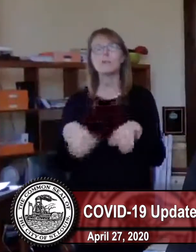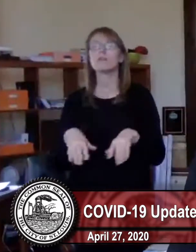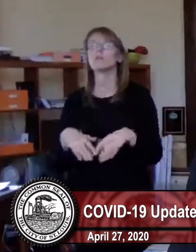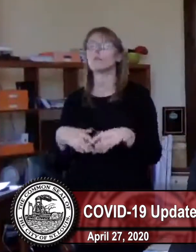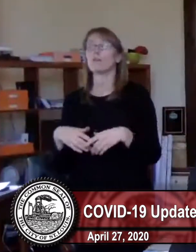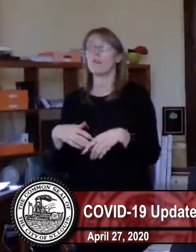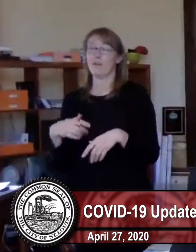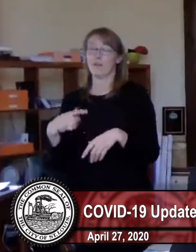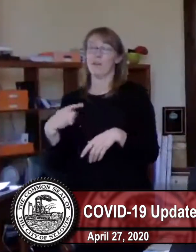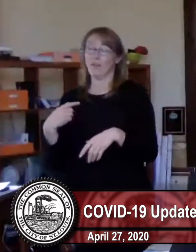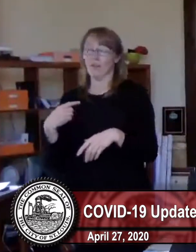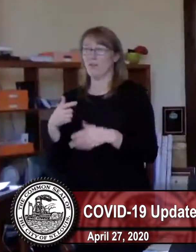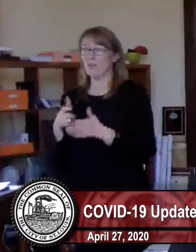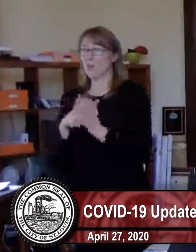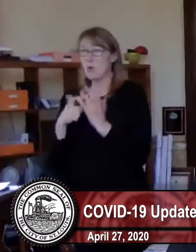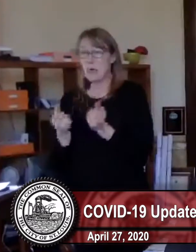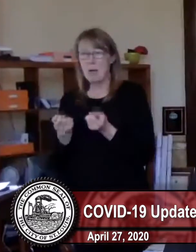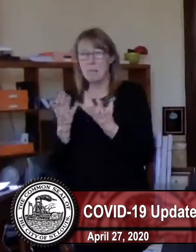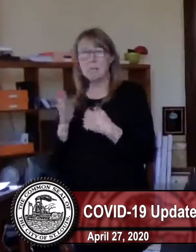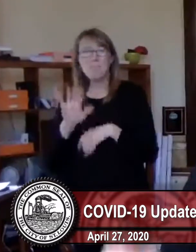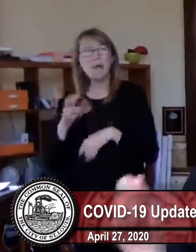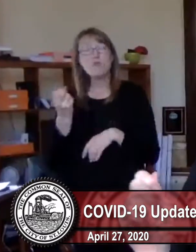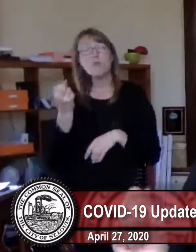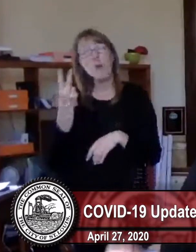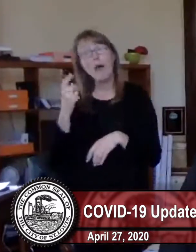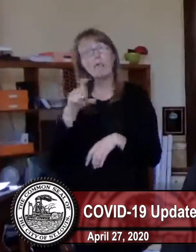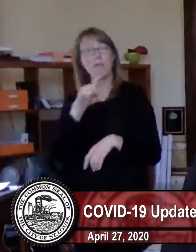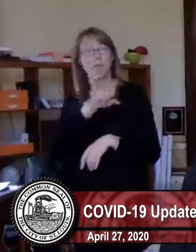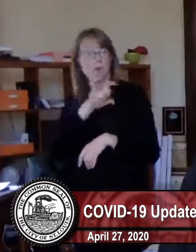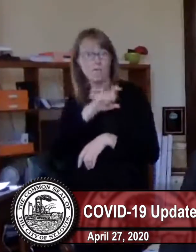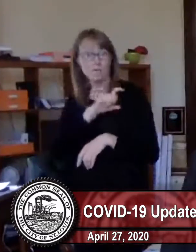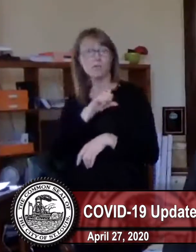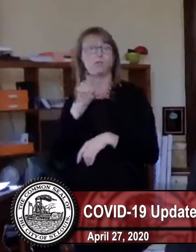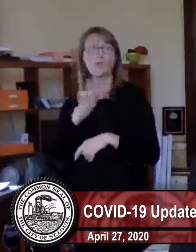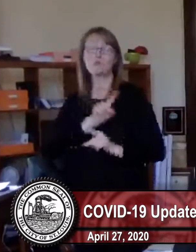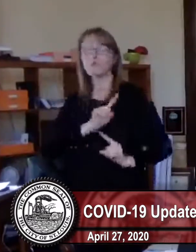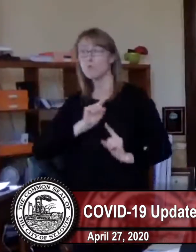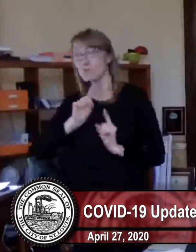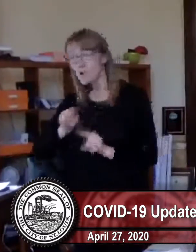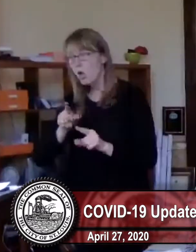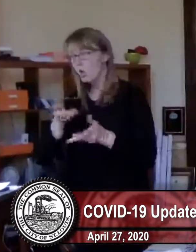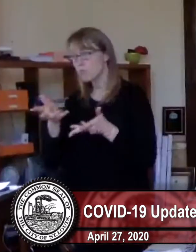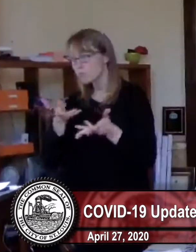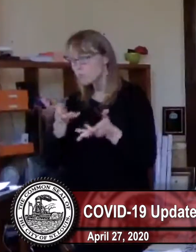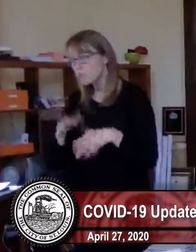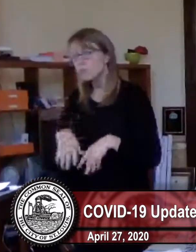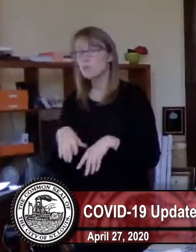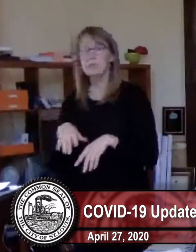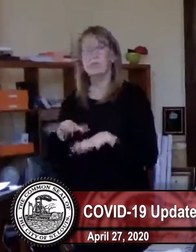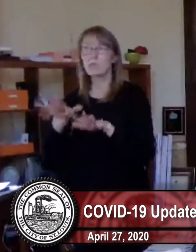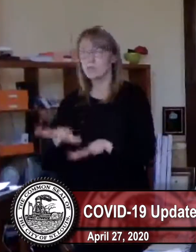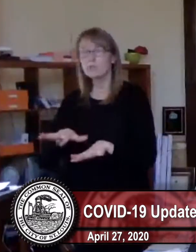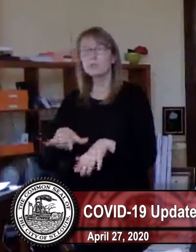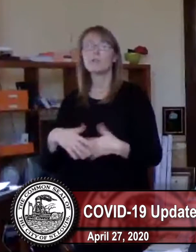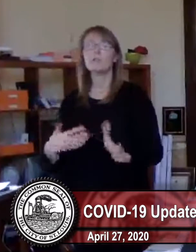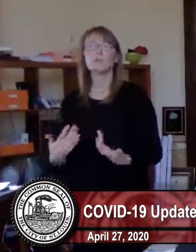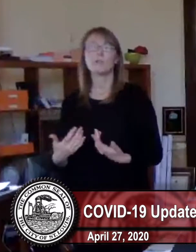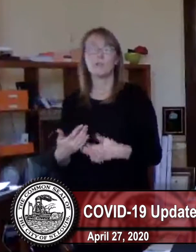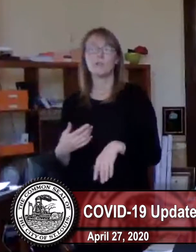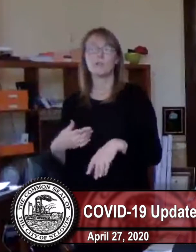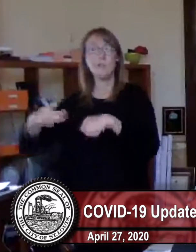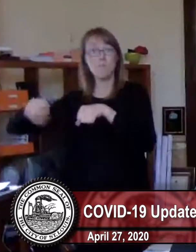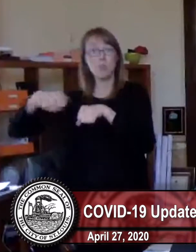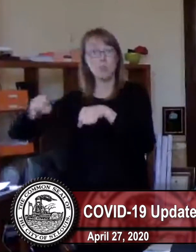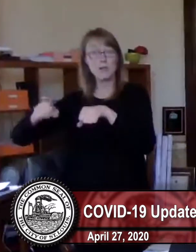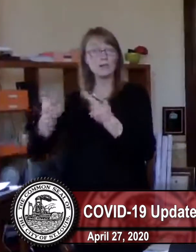officers to break that up. We had a lot of motorcyclists doing wheelies. It's just,